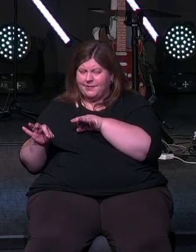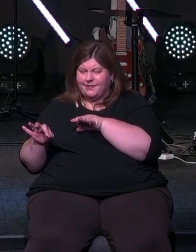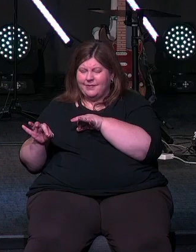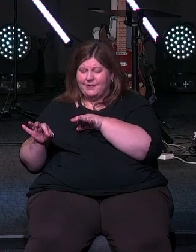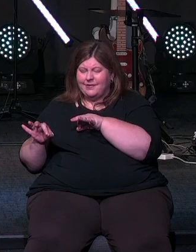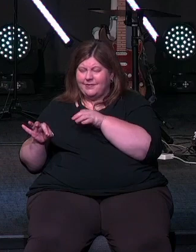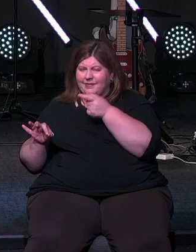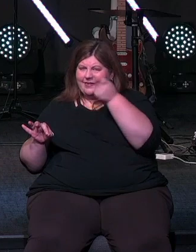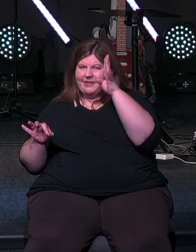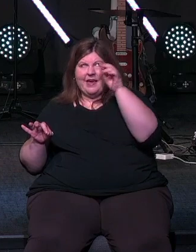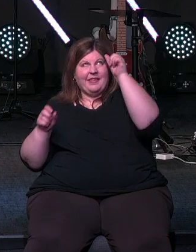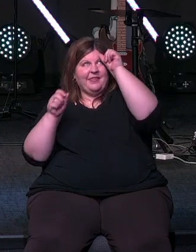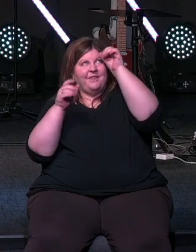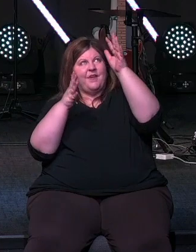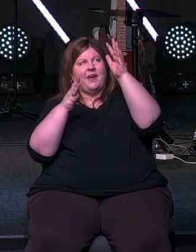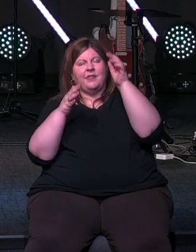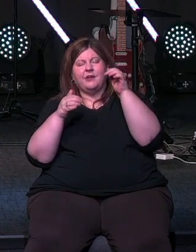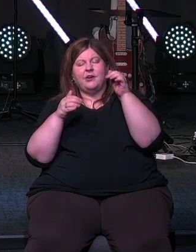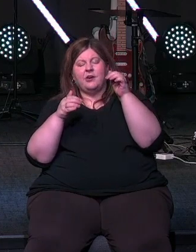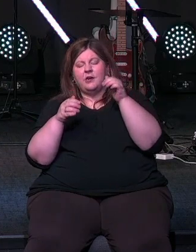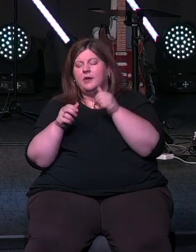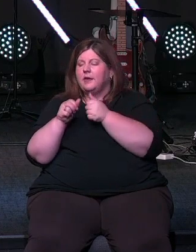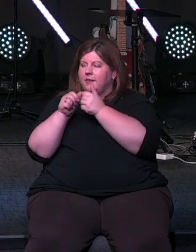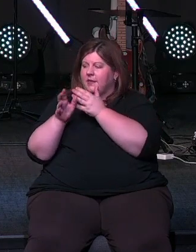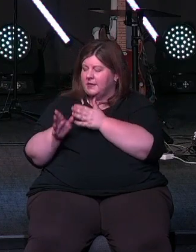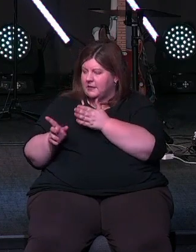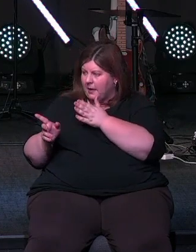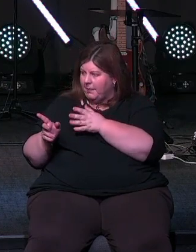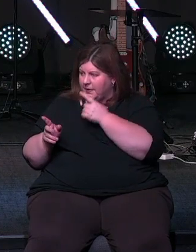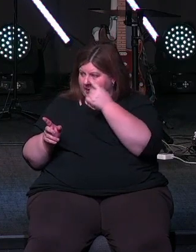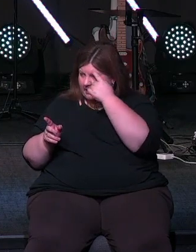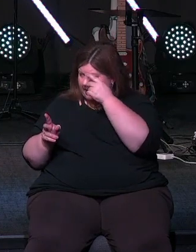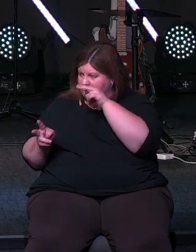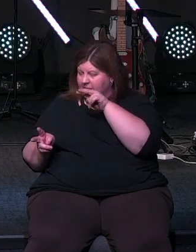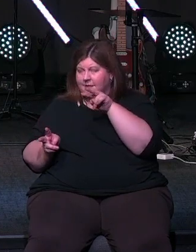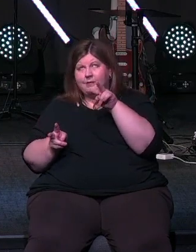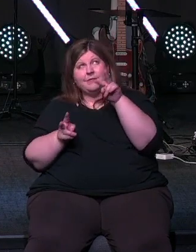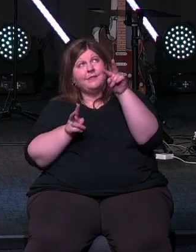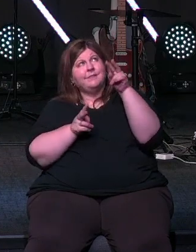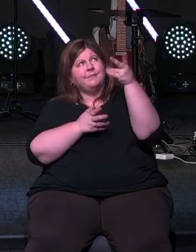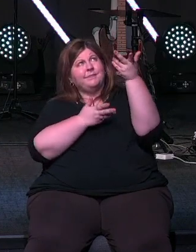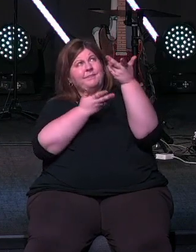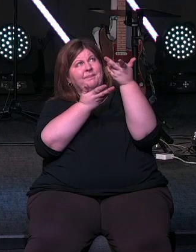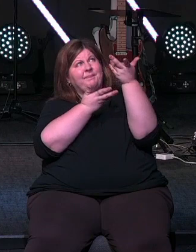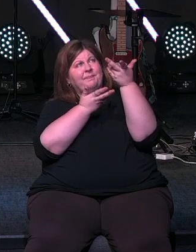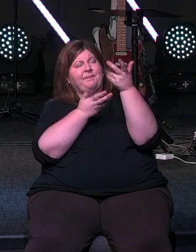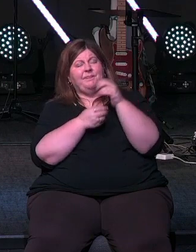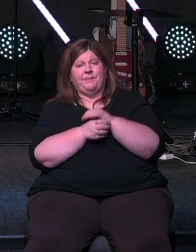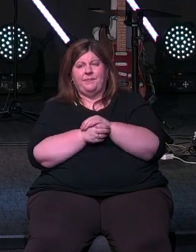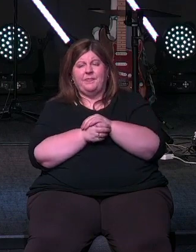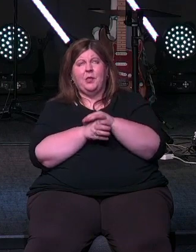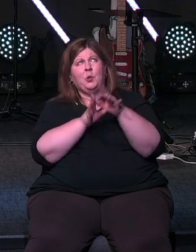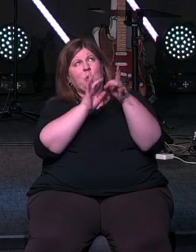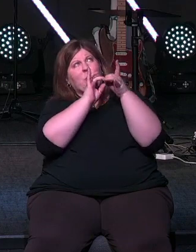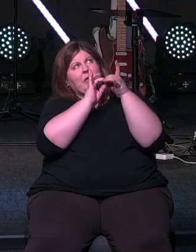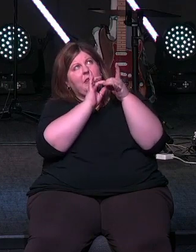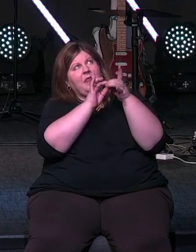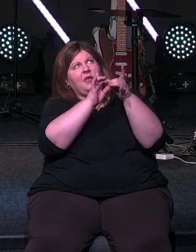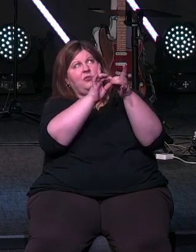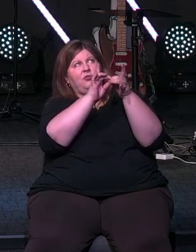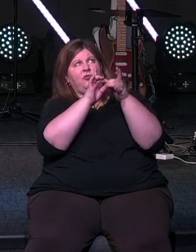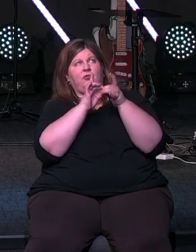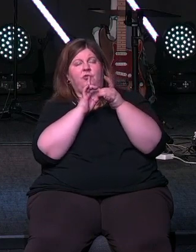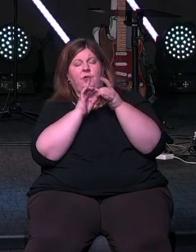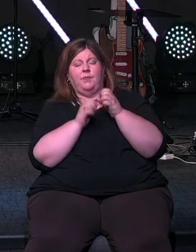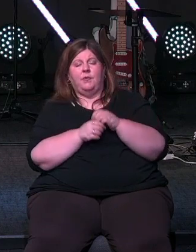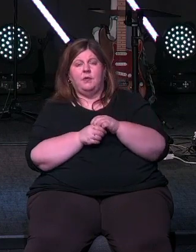as he describes God the Father, and he invites his disciples to relate to him like he does, he's saying, this is about a relationship.